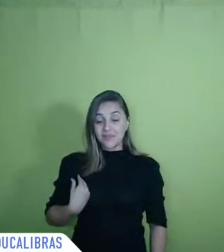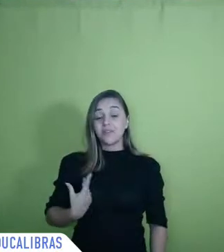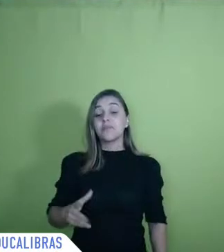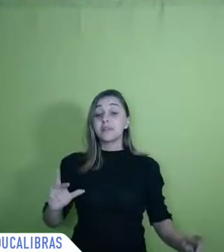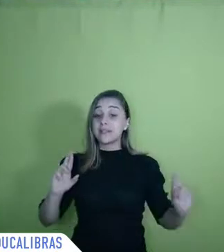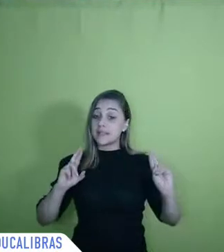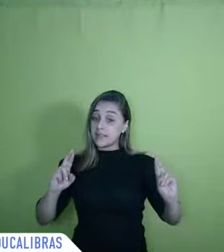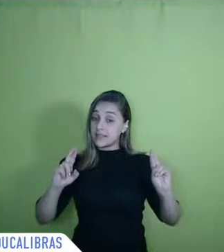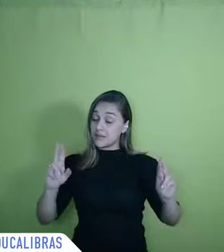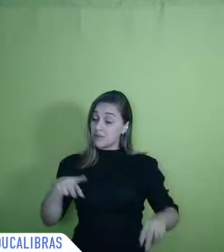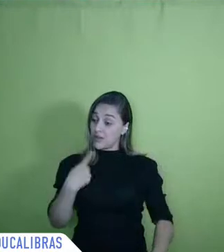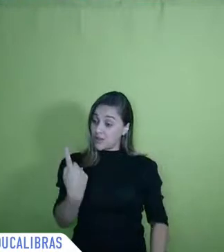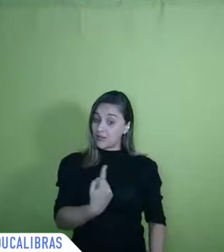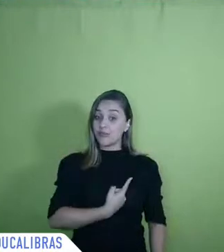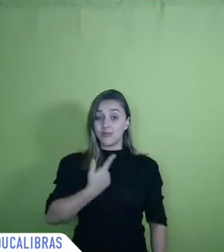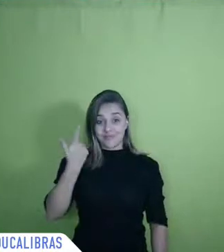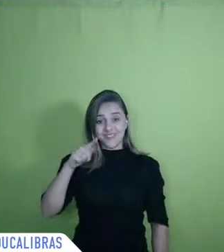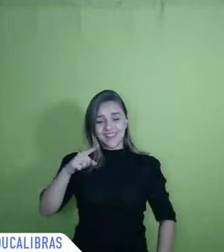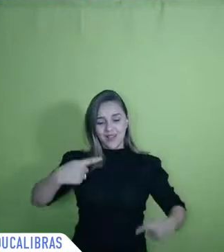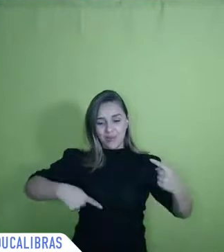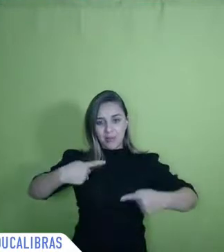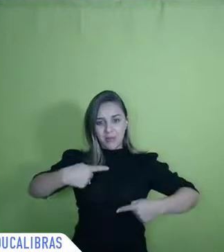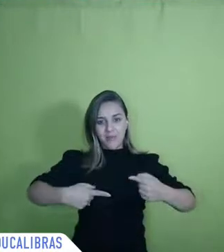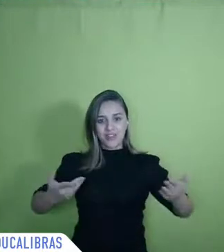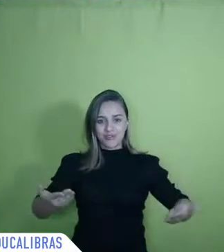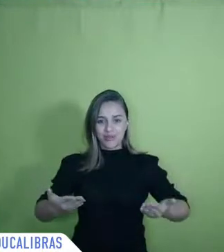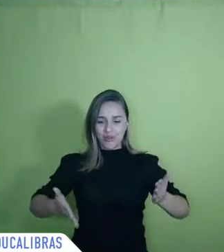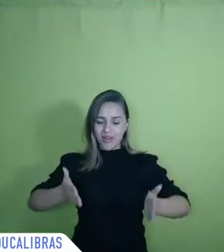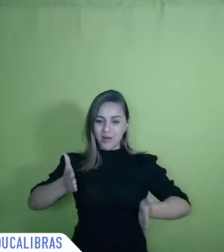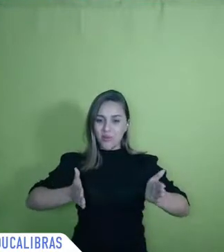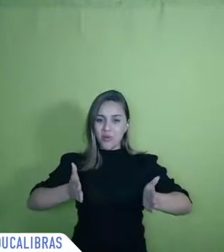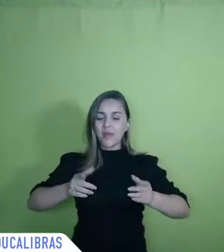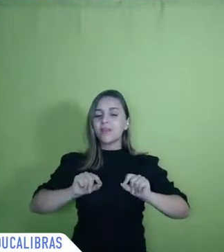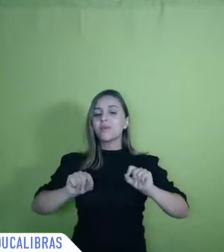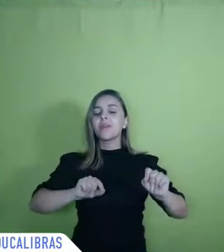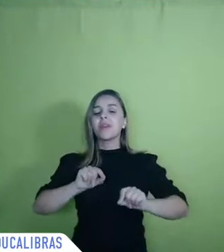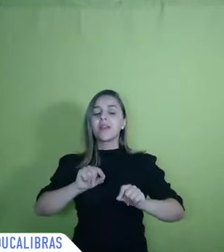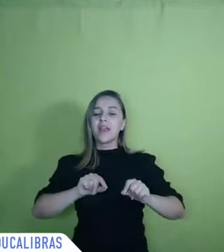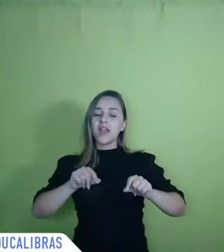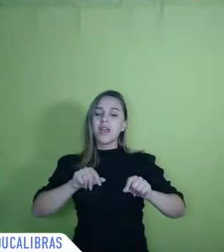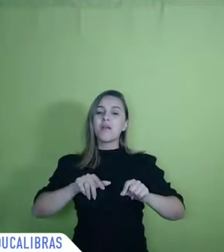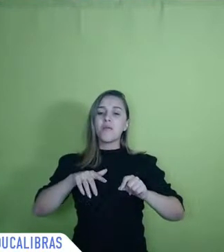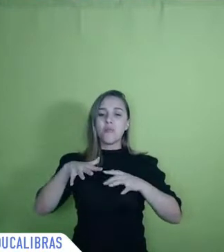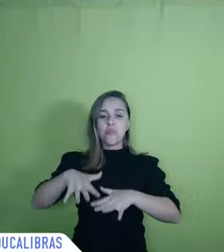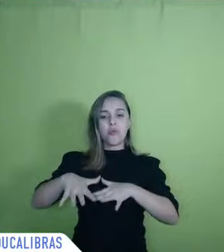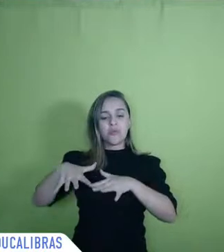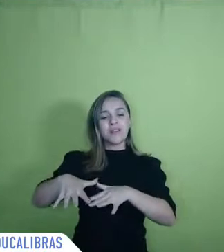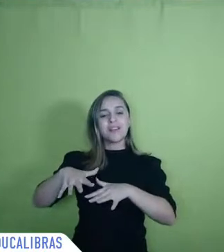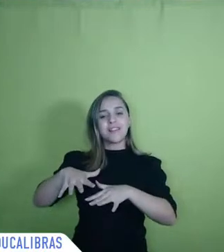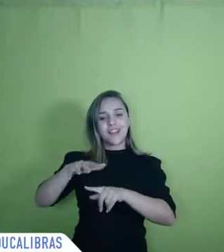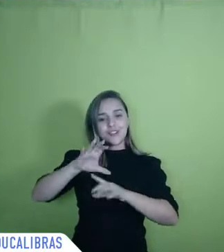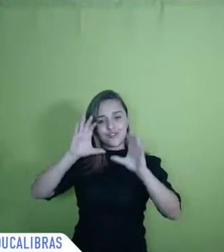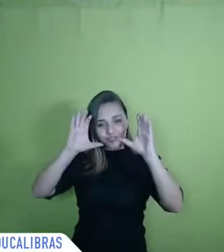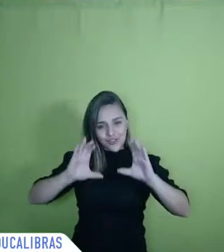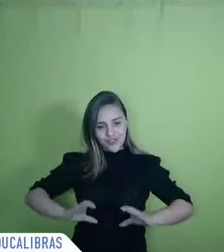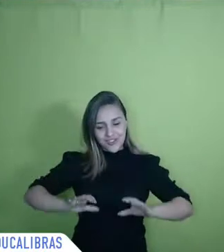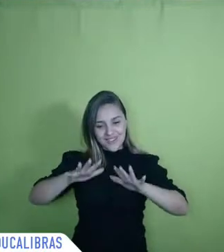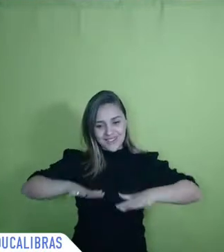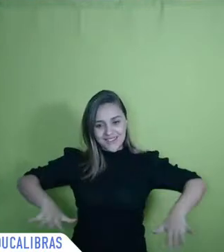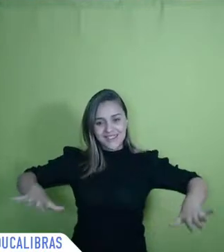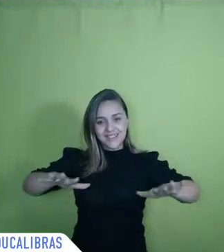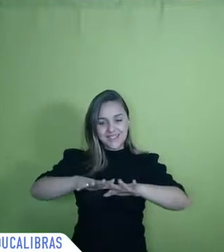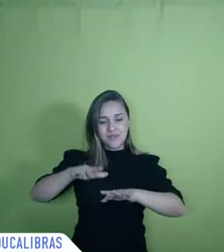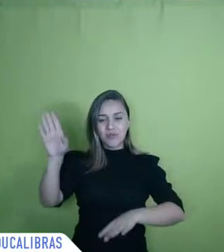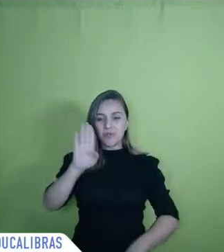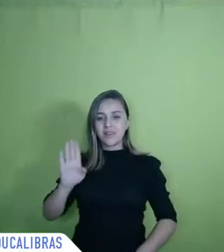expenditures we're having. So we thank you very much. And I hope we can turn this debate into something that moves the